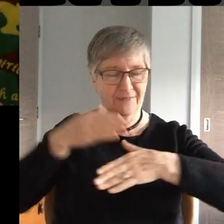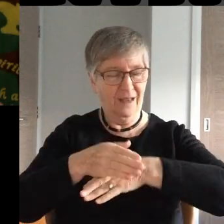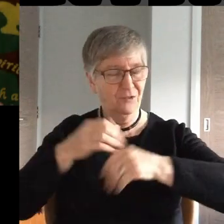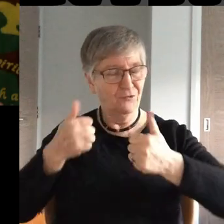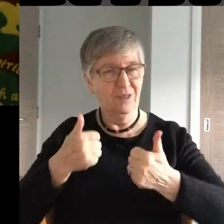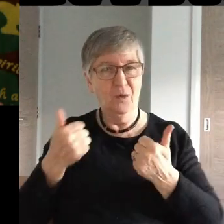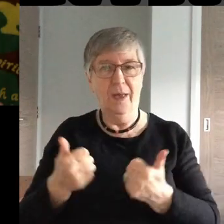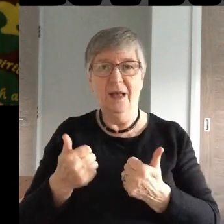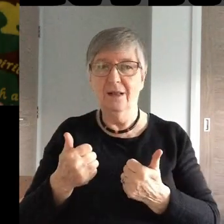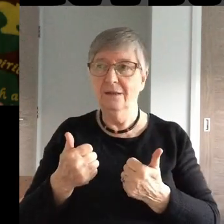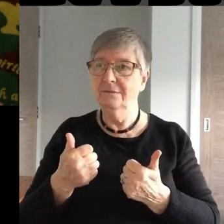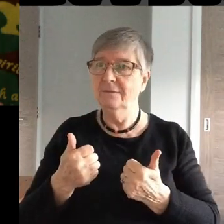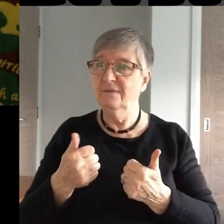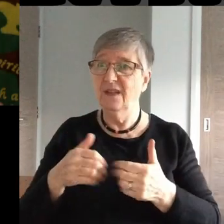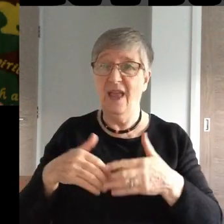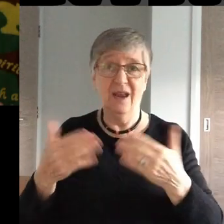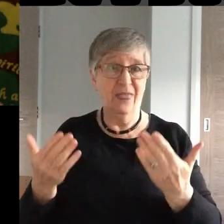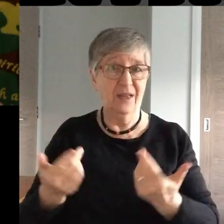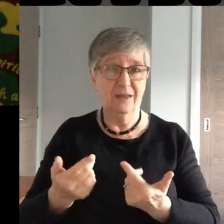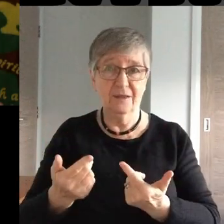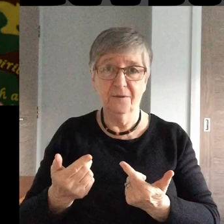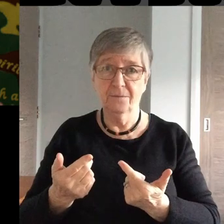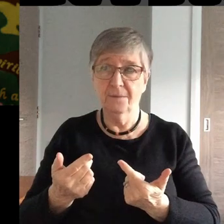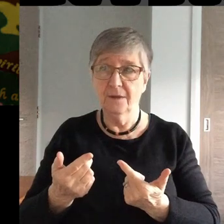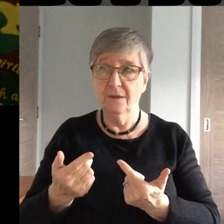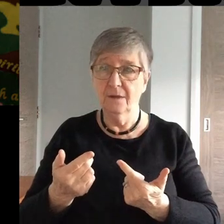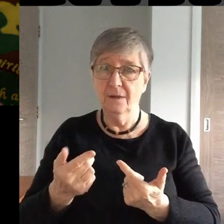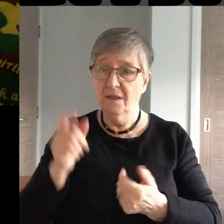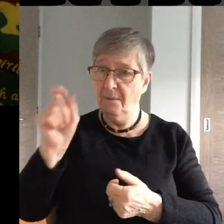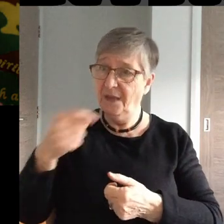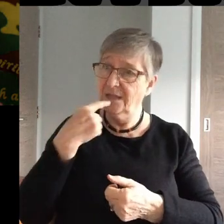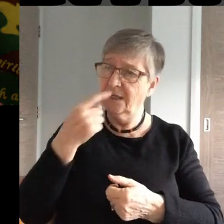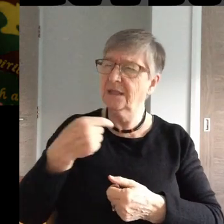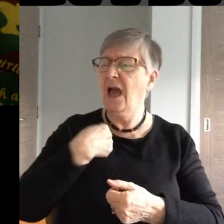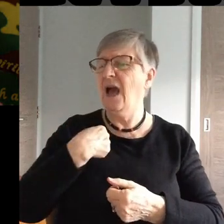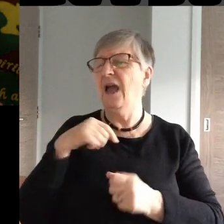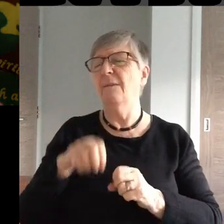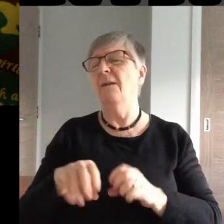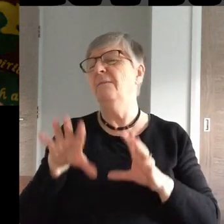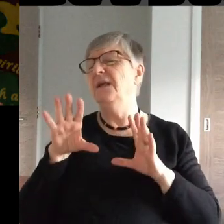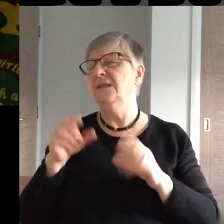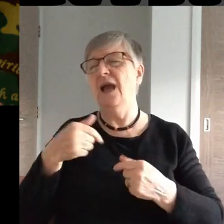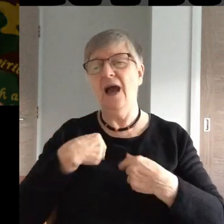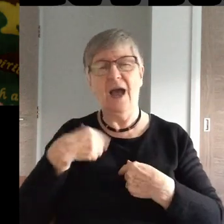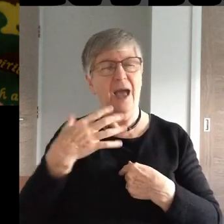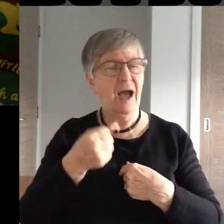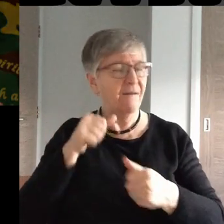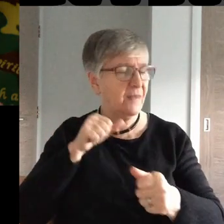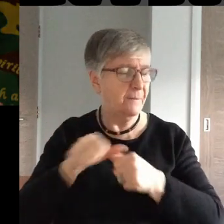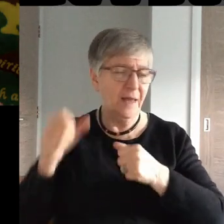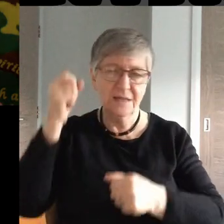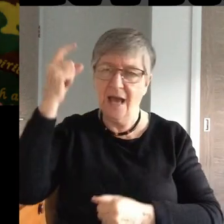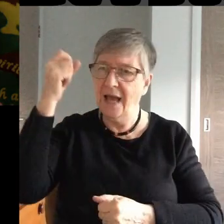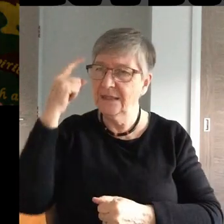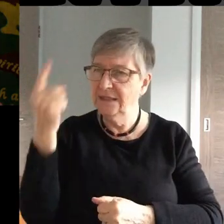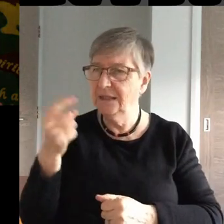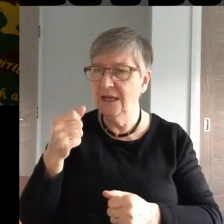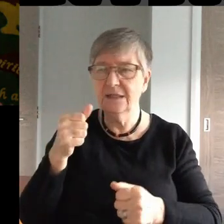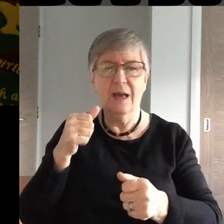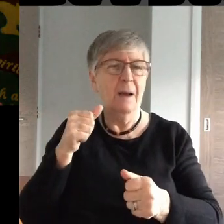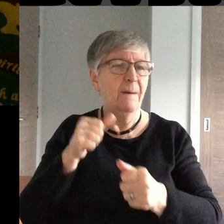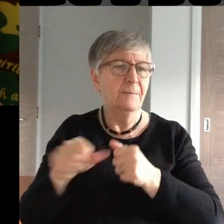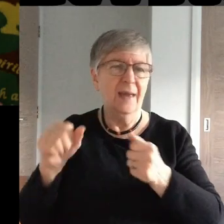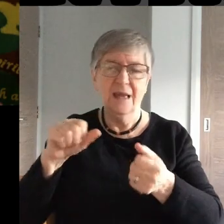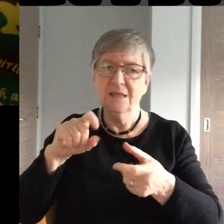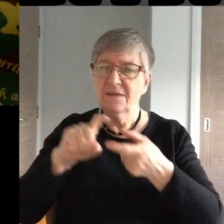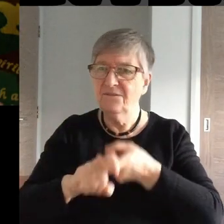for everything they do. The kind of person that says, I'm amazing. I have the best ideas, the best solutions to the world's